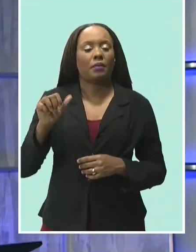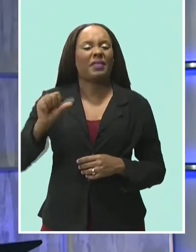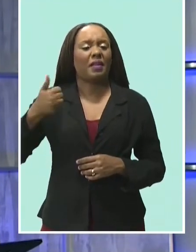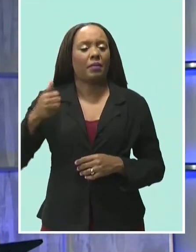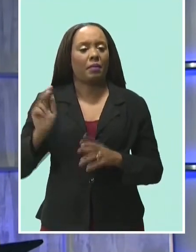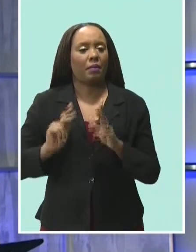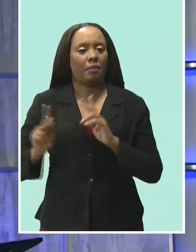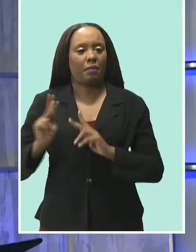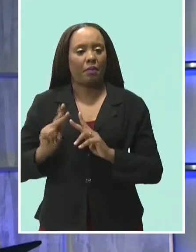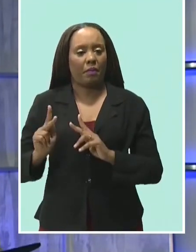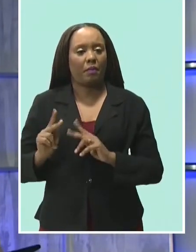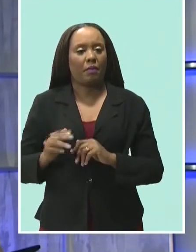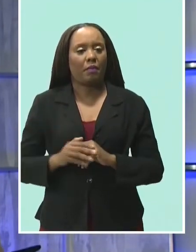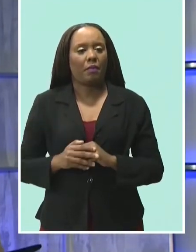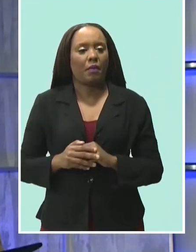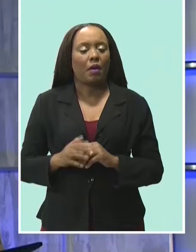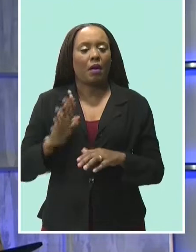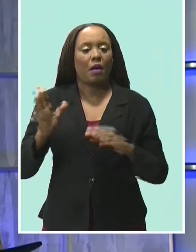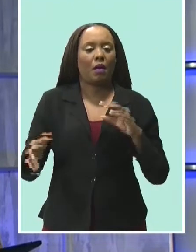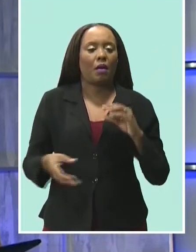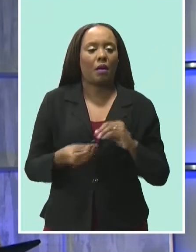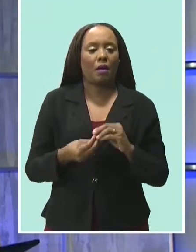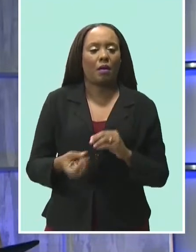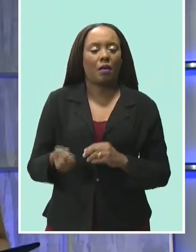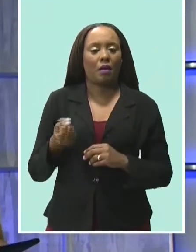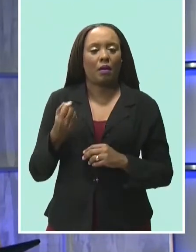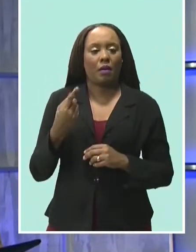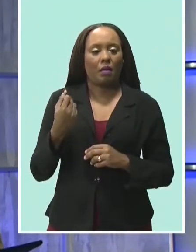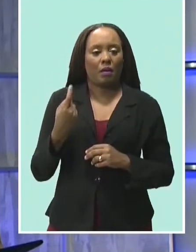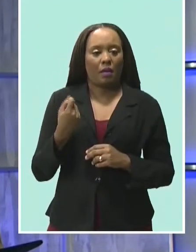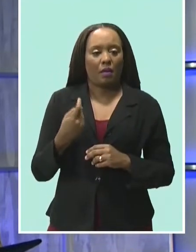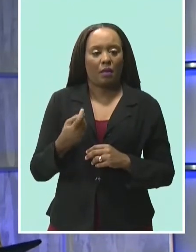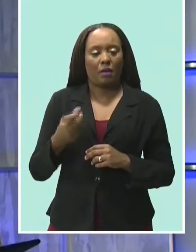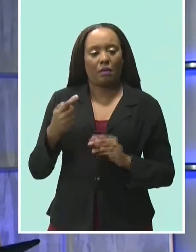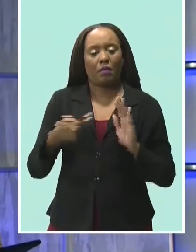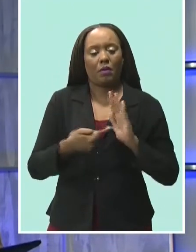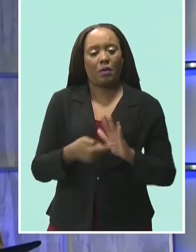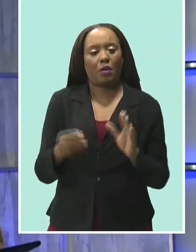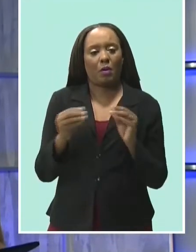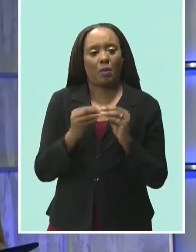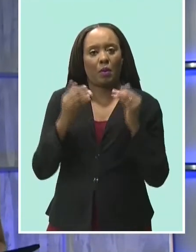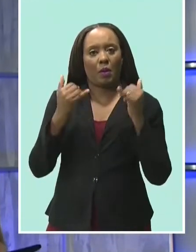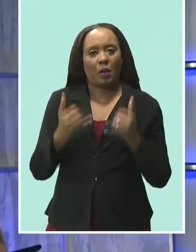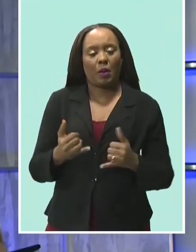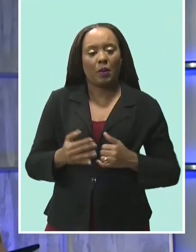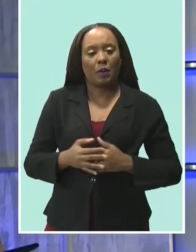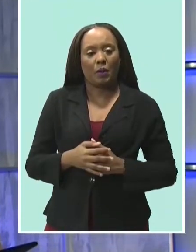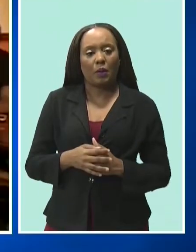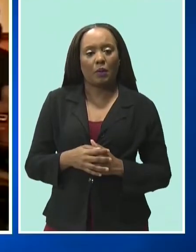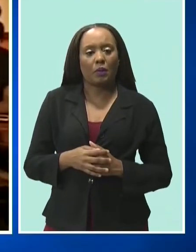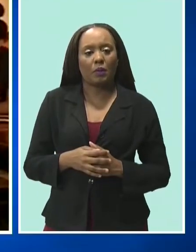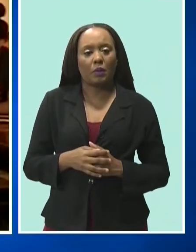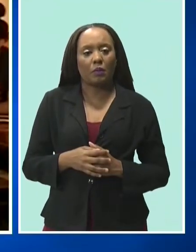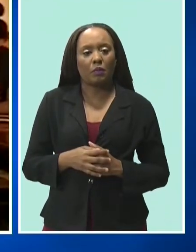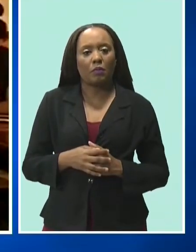Swappy. Now, there are 11 finalists in the power category, and we hear more in this TTT report.